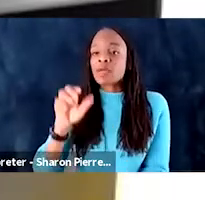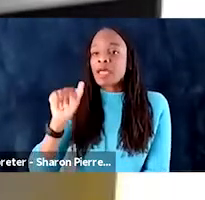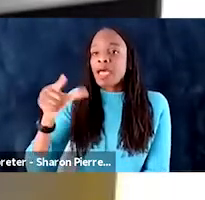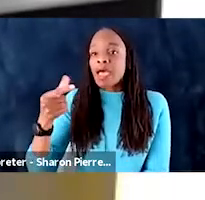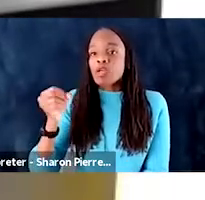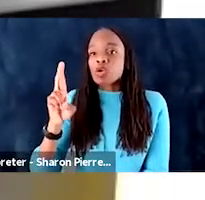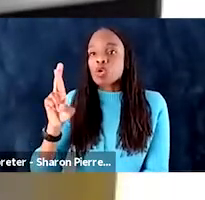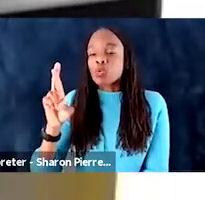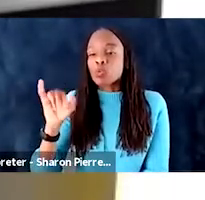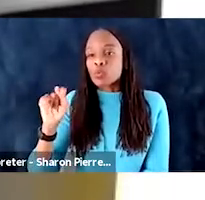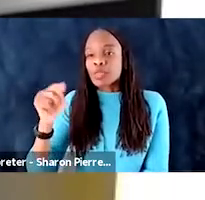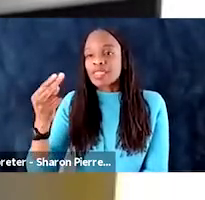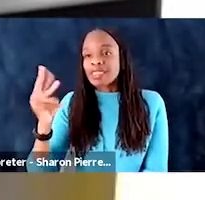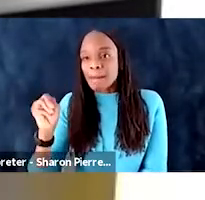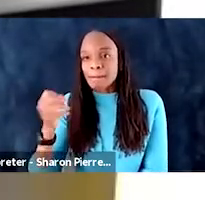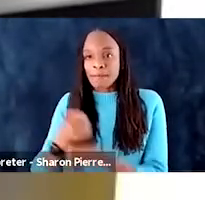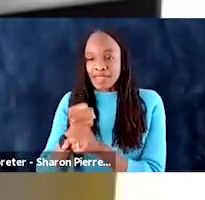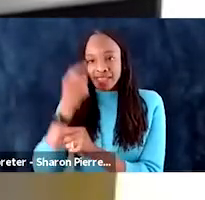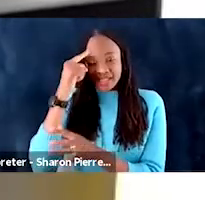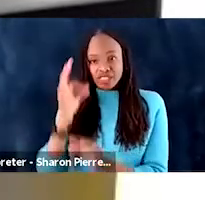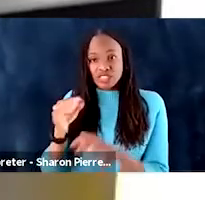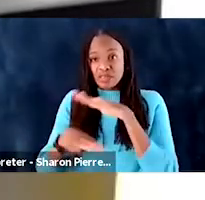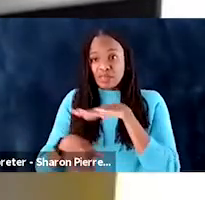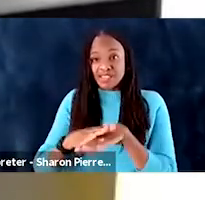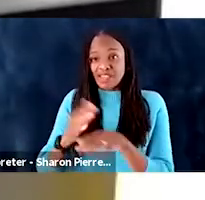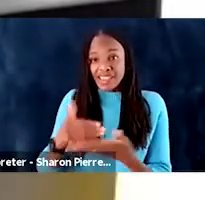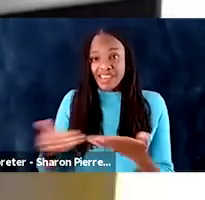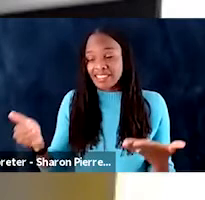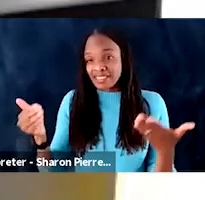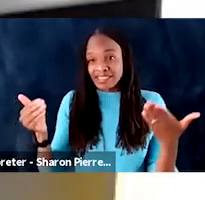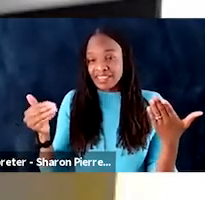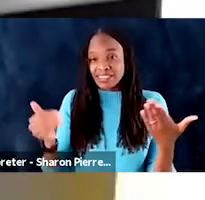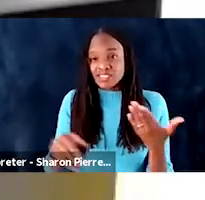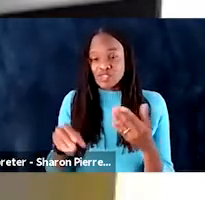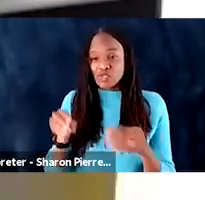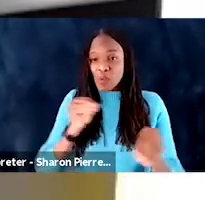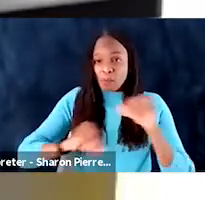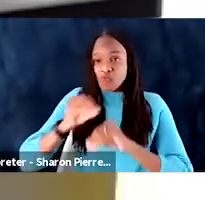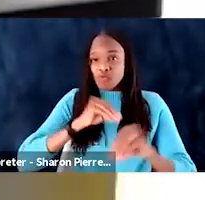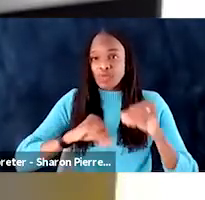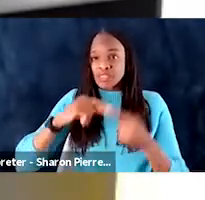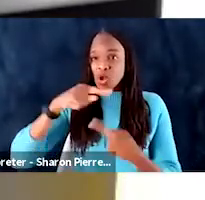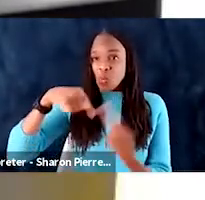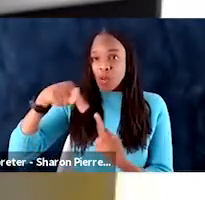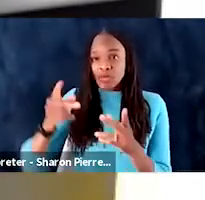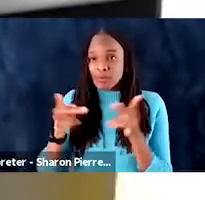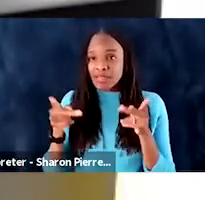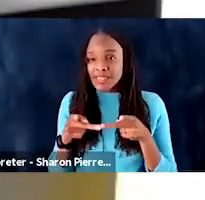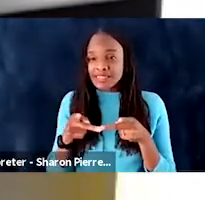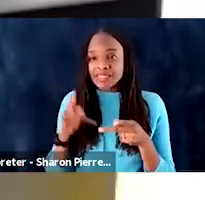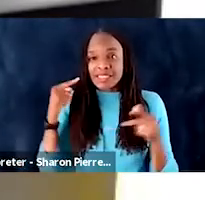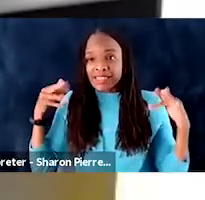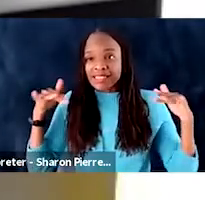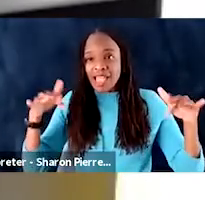a decision based on anything from the haptics, so the movement around a place, the sounds